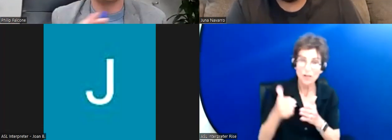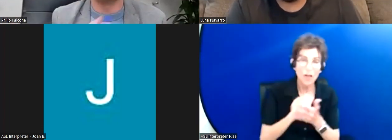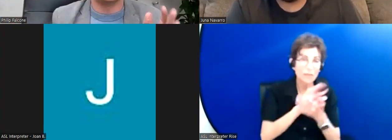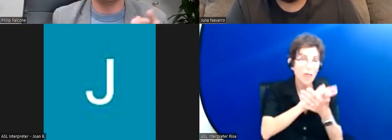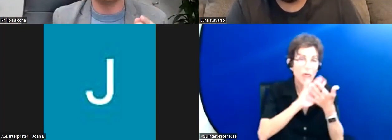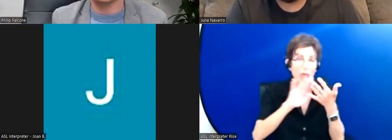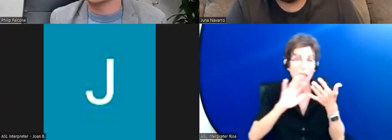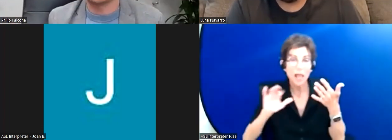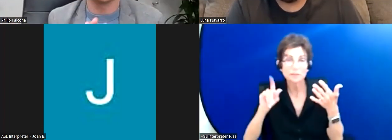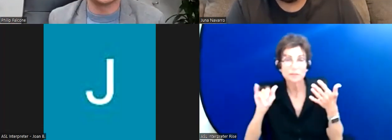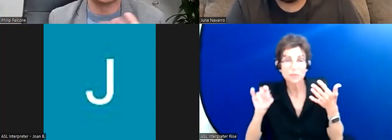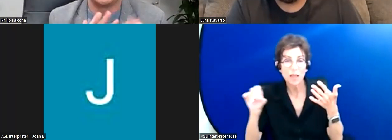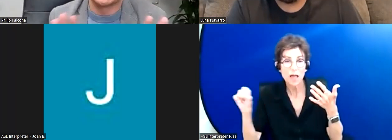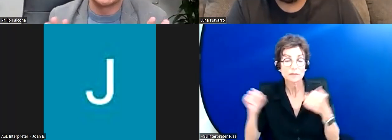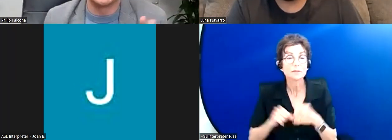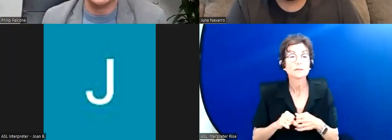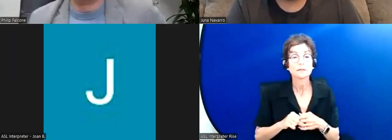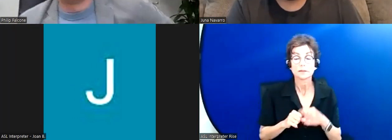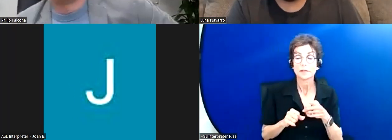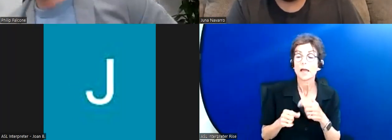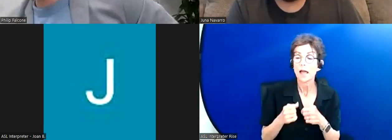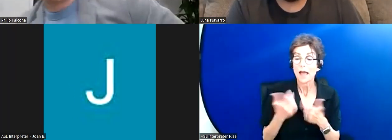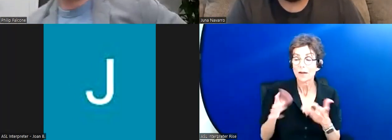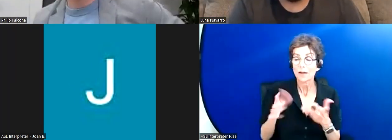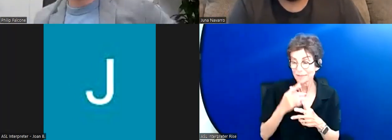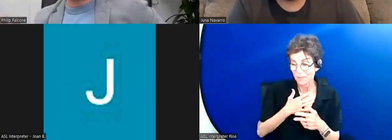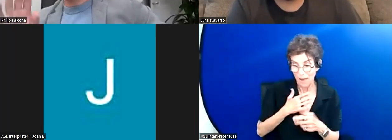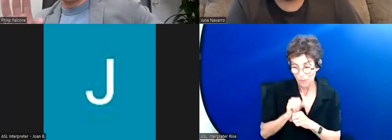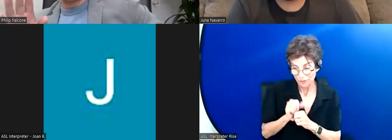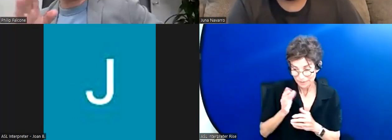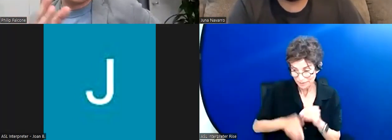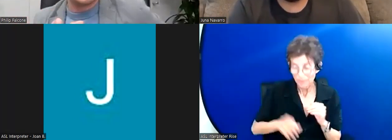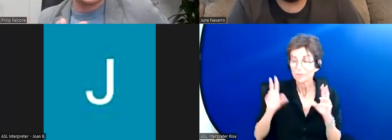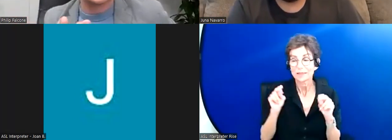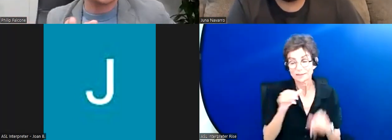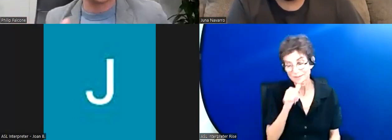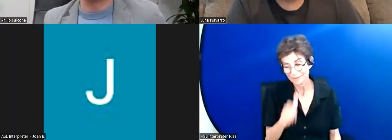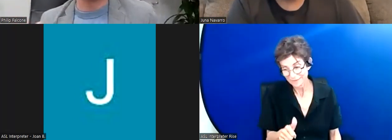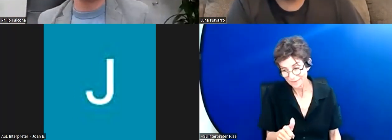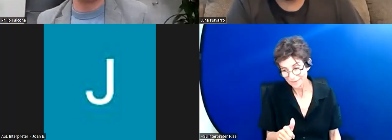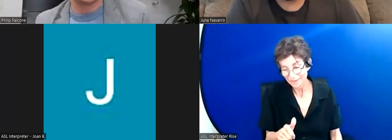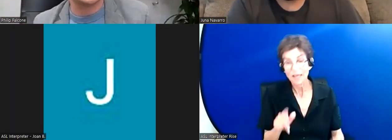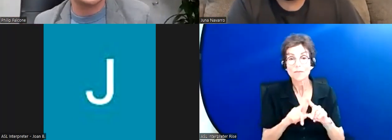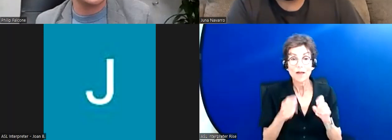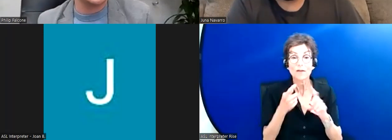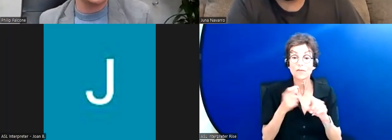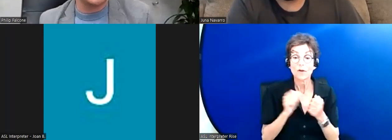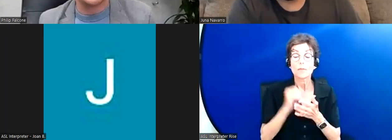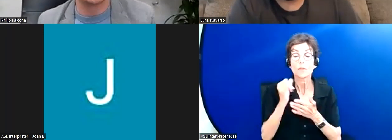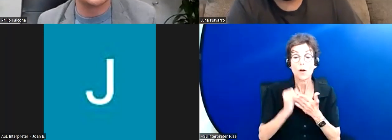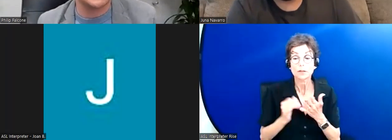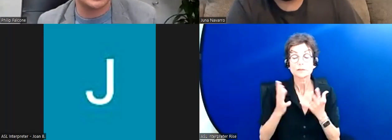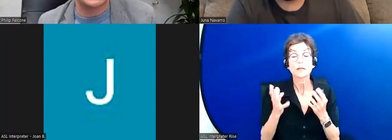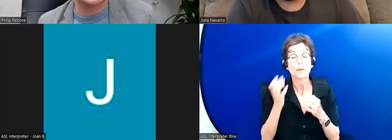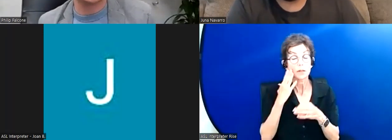part, I don't want to say my work is done, because it's not, but for the most part, what I expect from the artist, I need to know, when are you starting? When